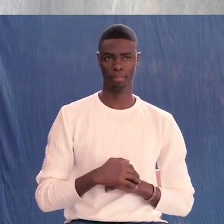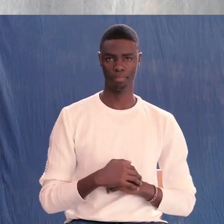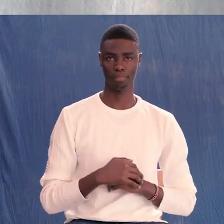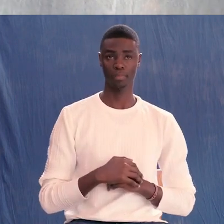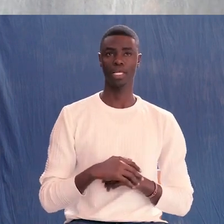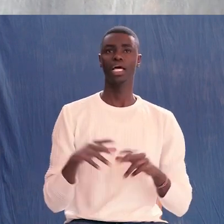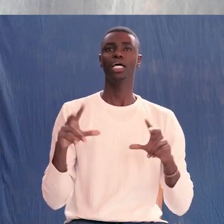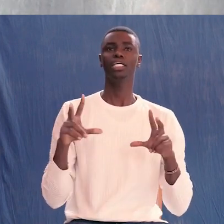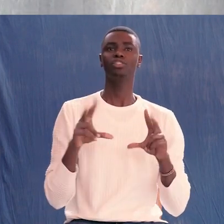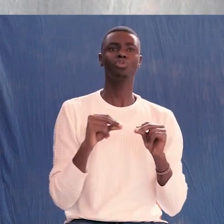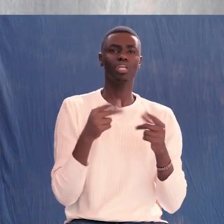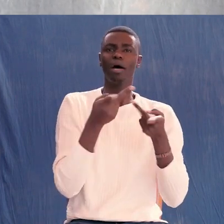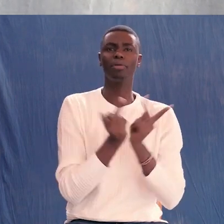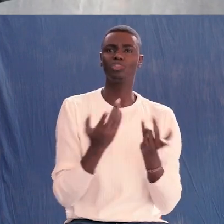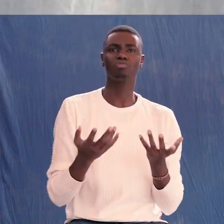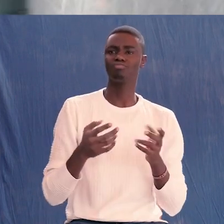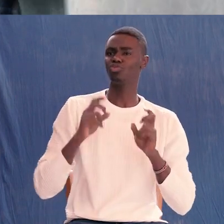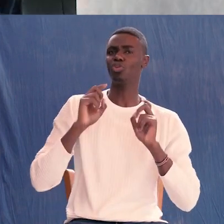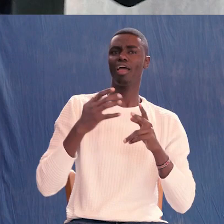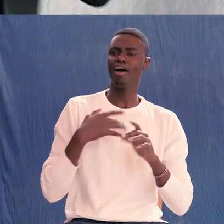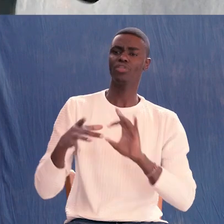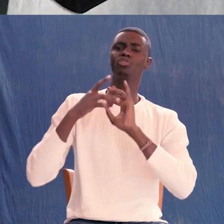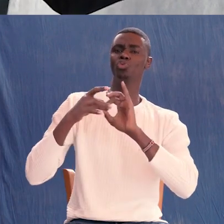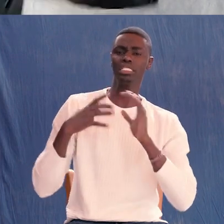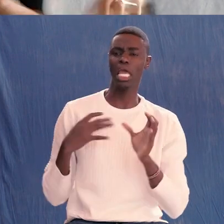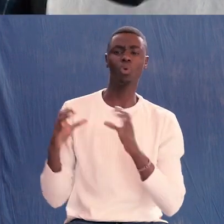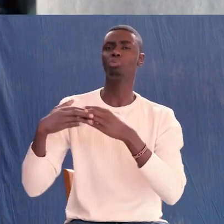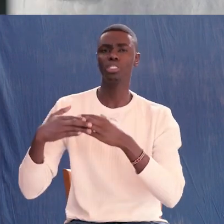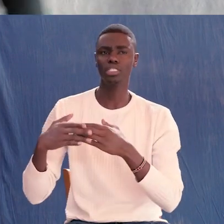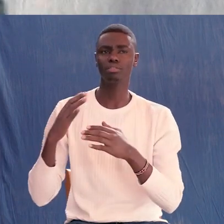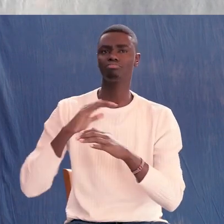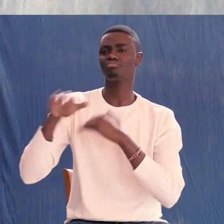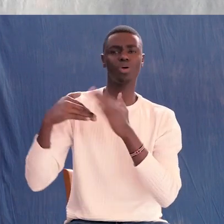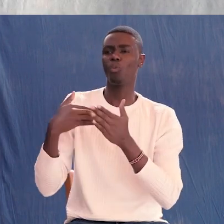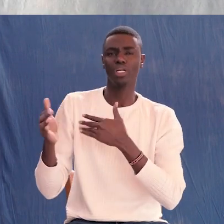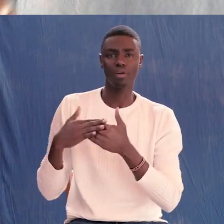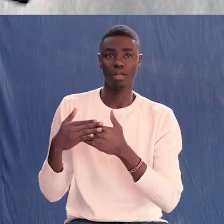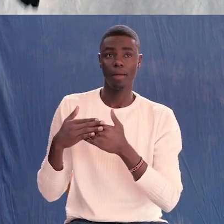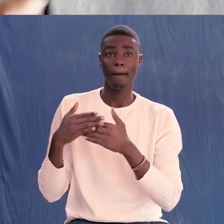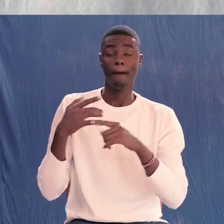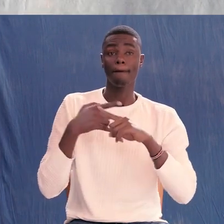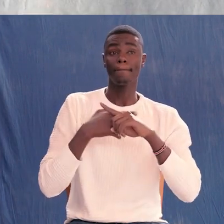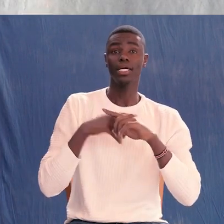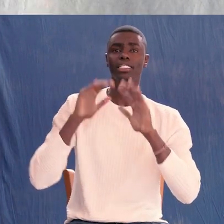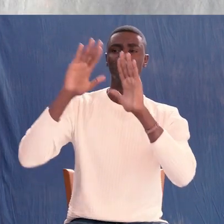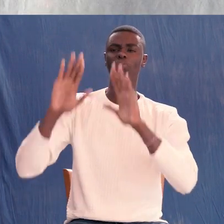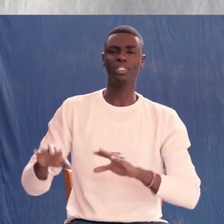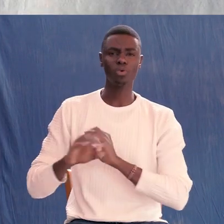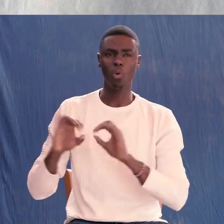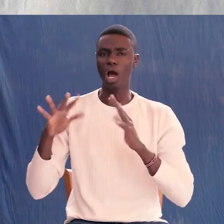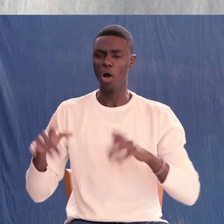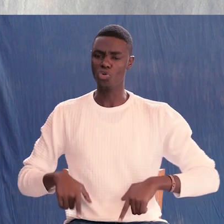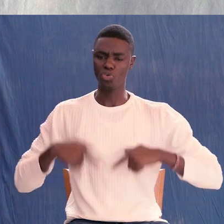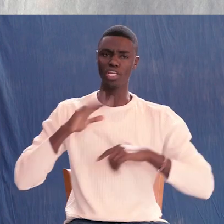It's not a case of, Hey, let's have unity and community at all costs. It doesn't matter how you